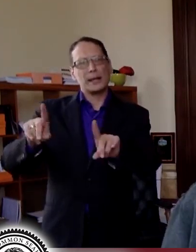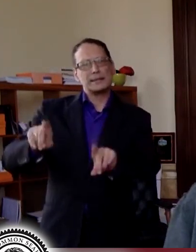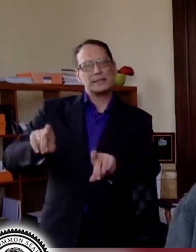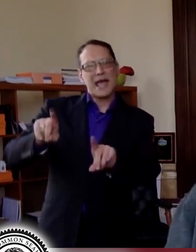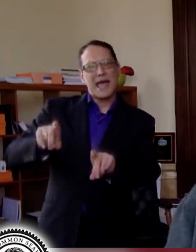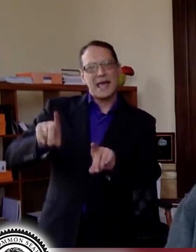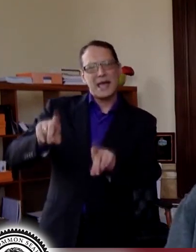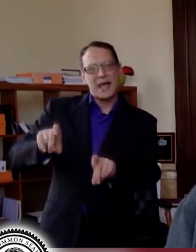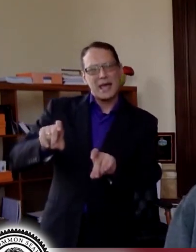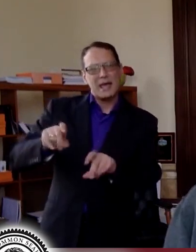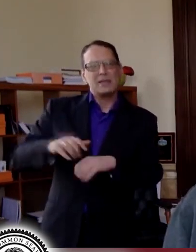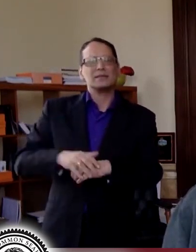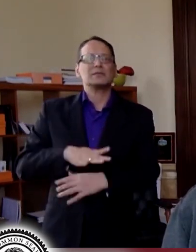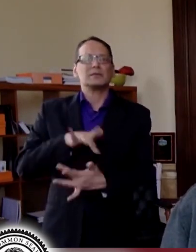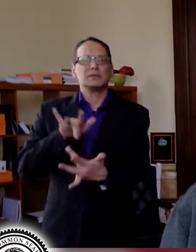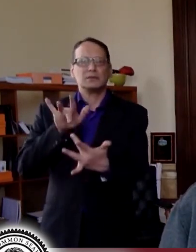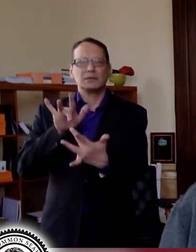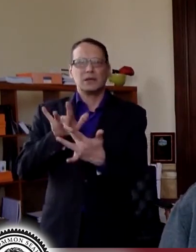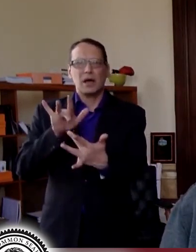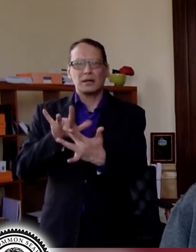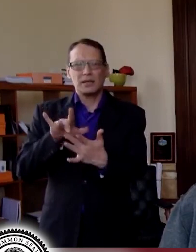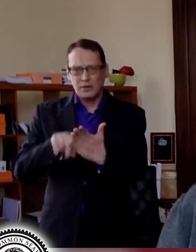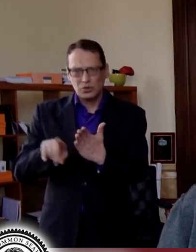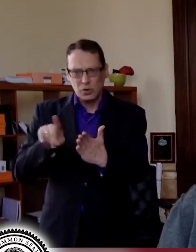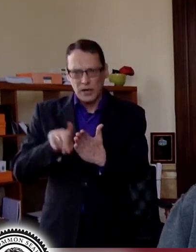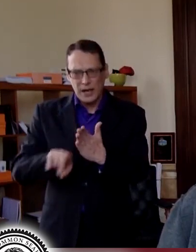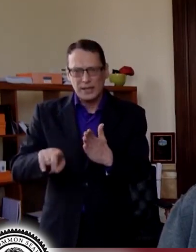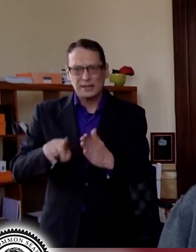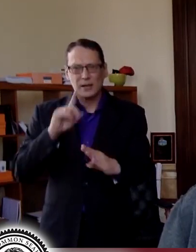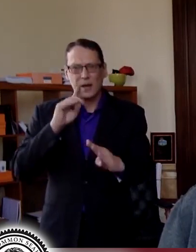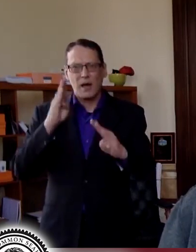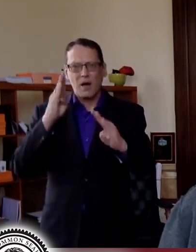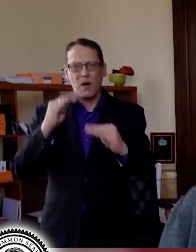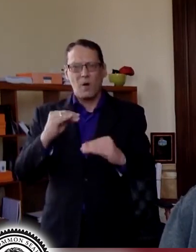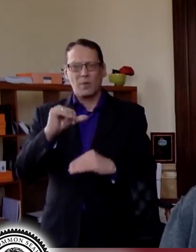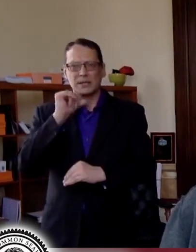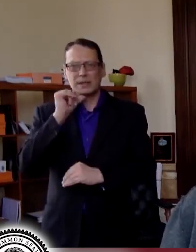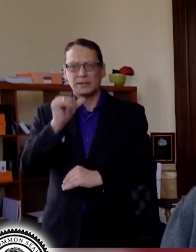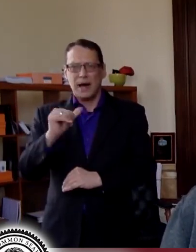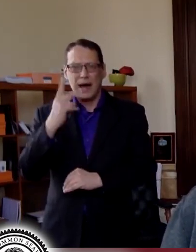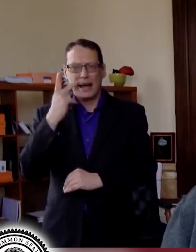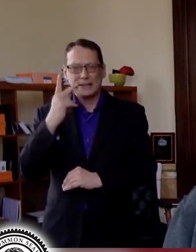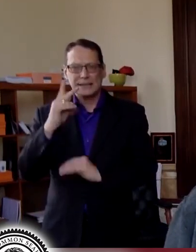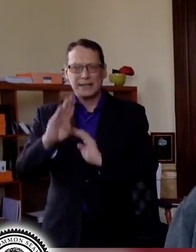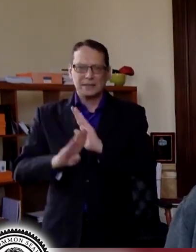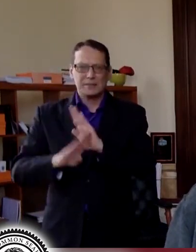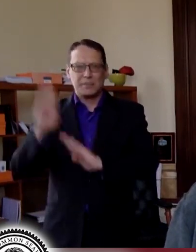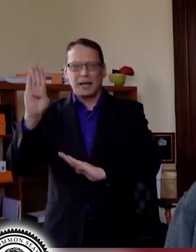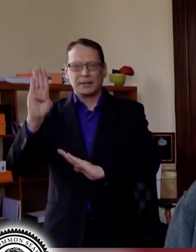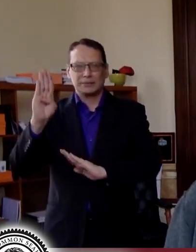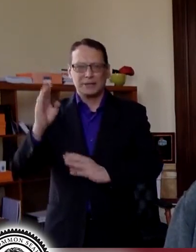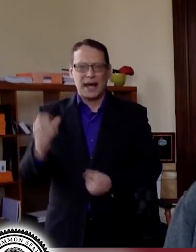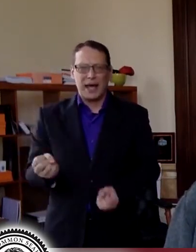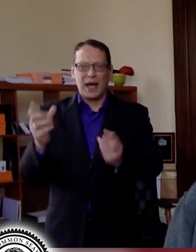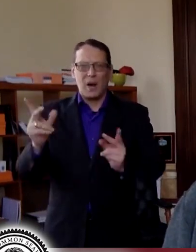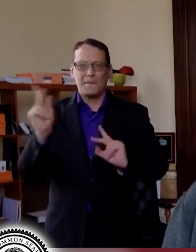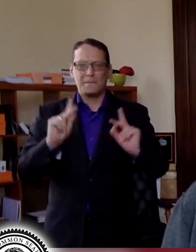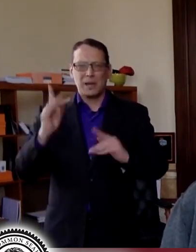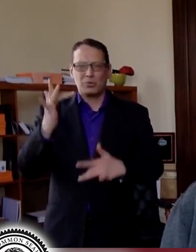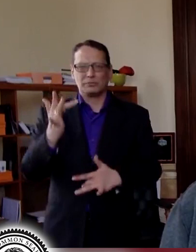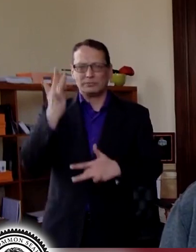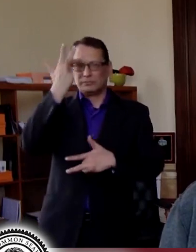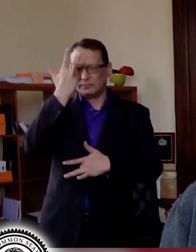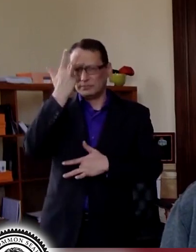that we can continue to contact trace. And we hope not to see a spike up in the number of people infected